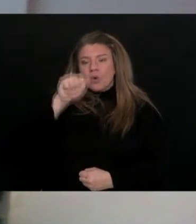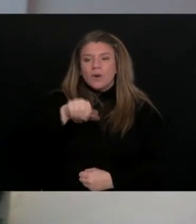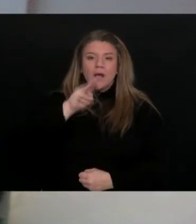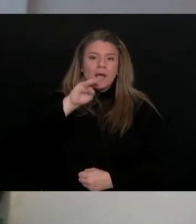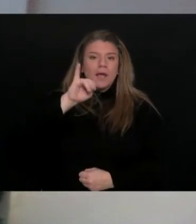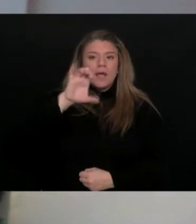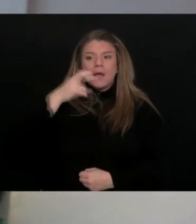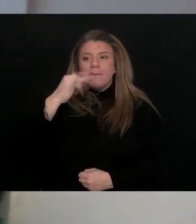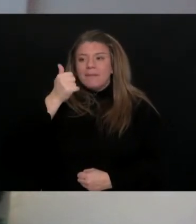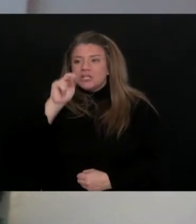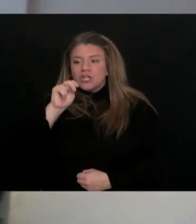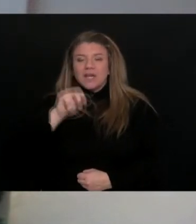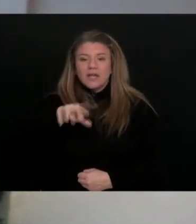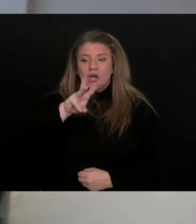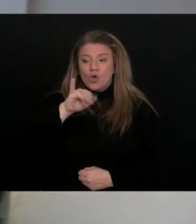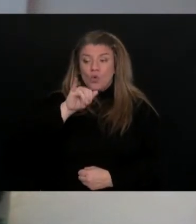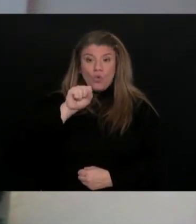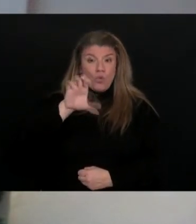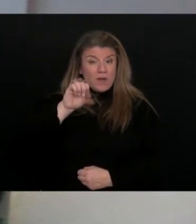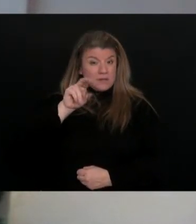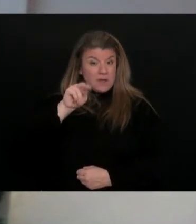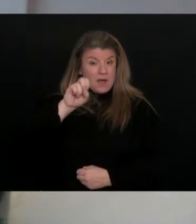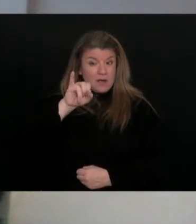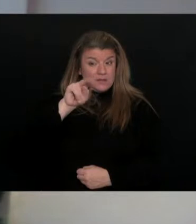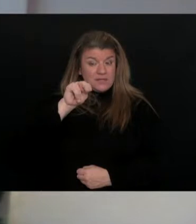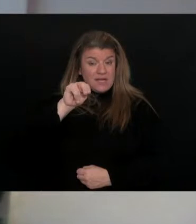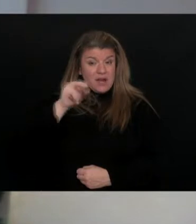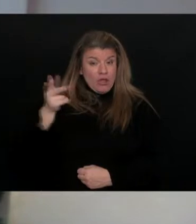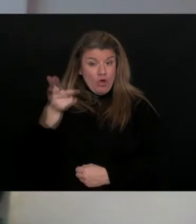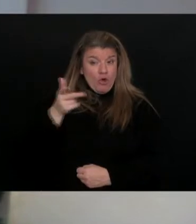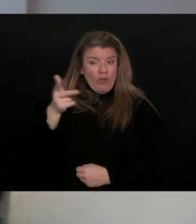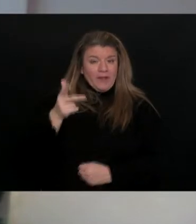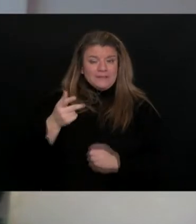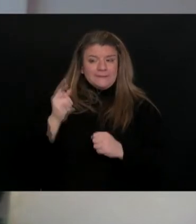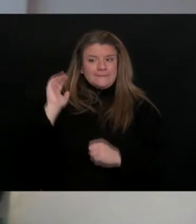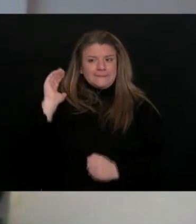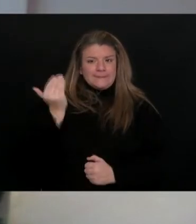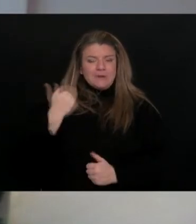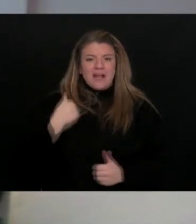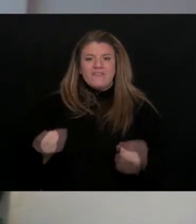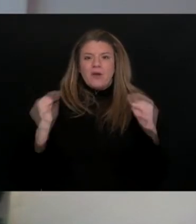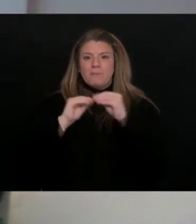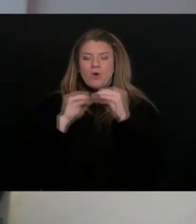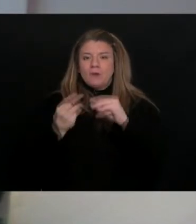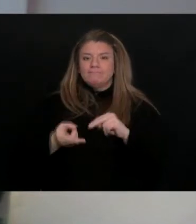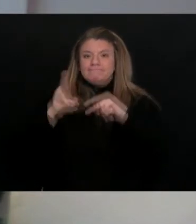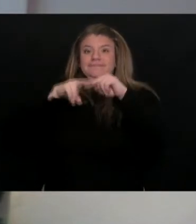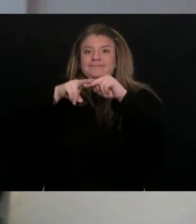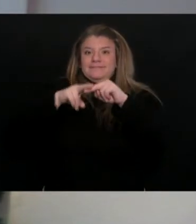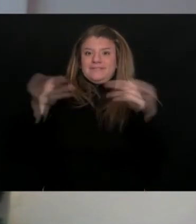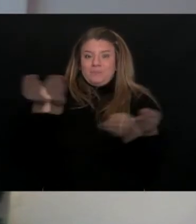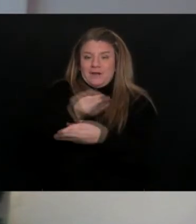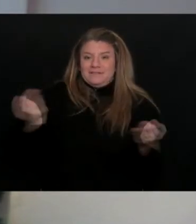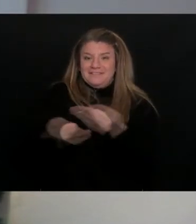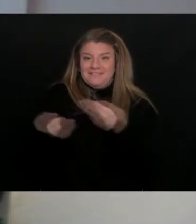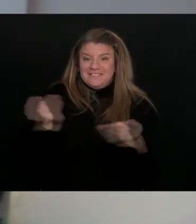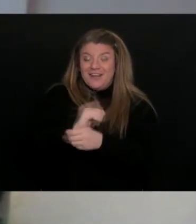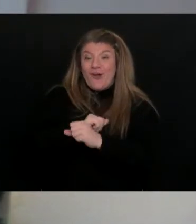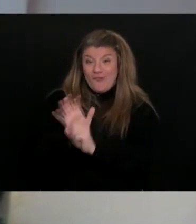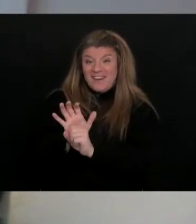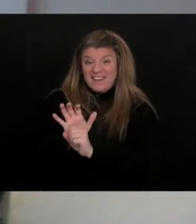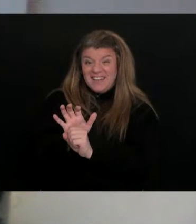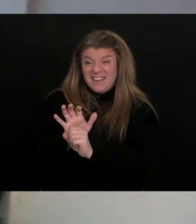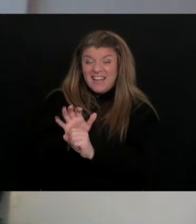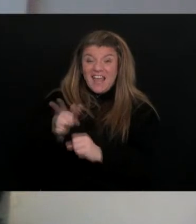and Wisconsin, are starting to have a substantial increase in the spread of COVID-19. And this is still